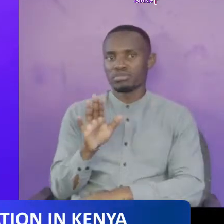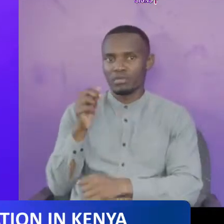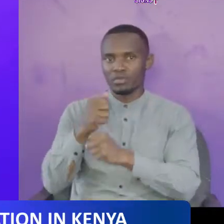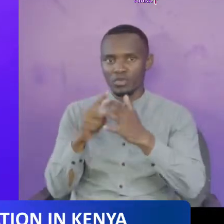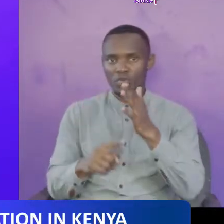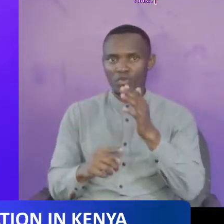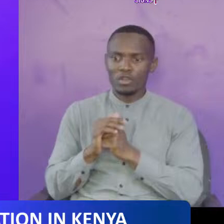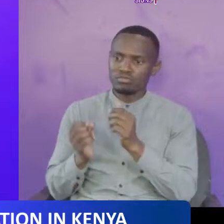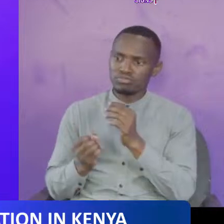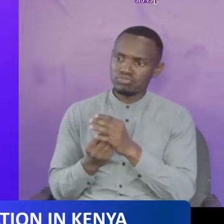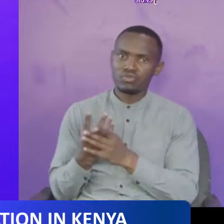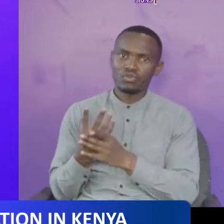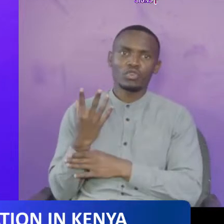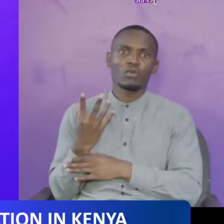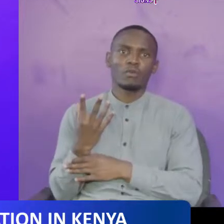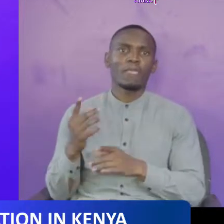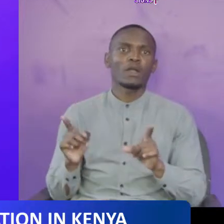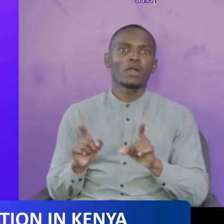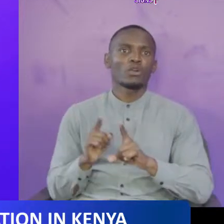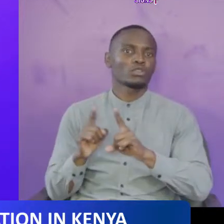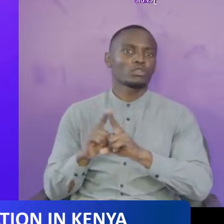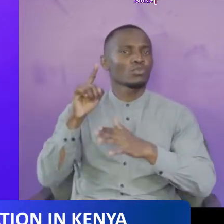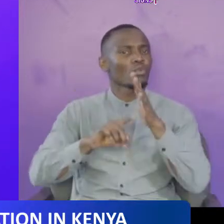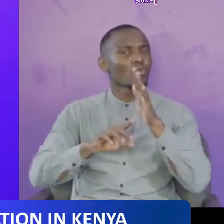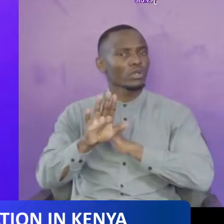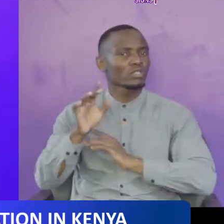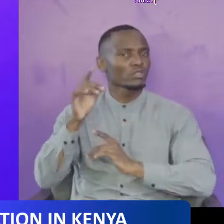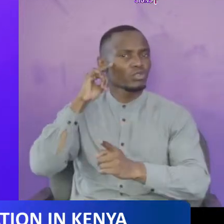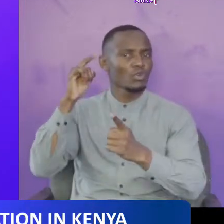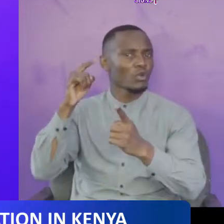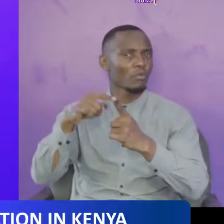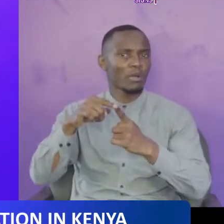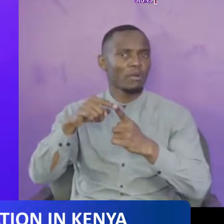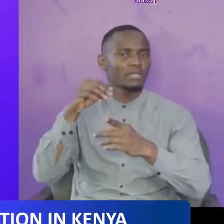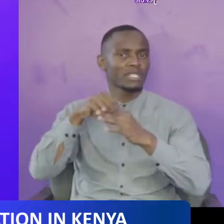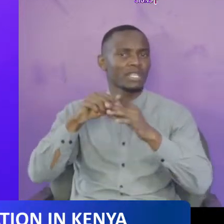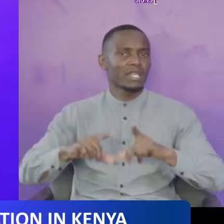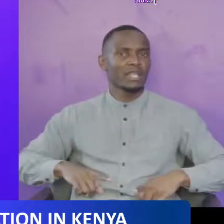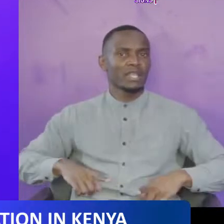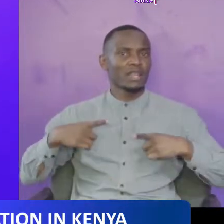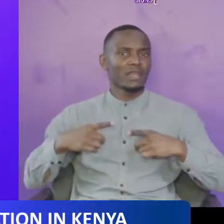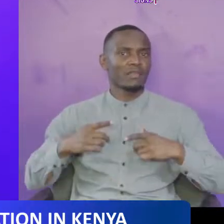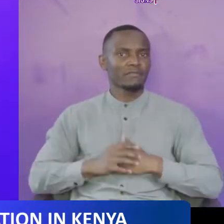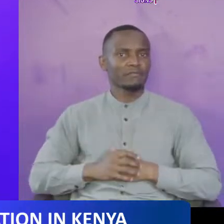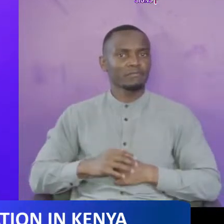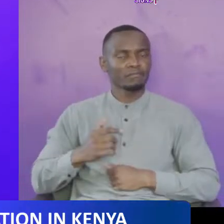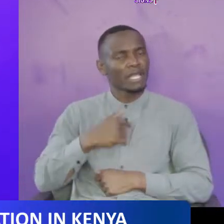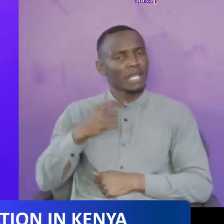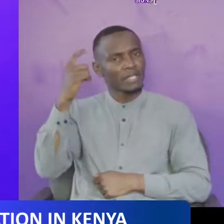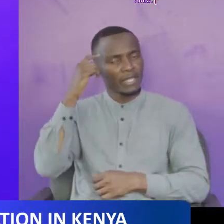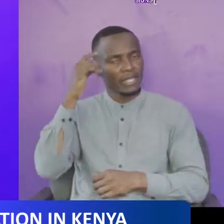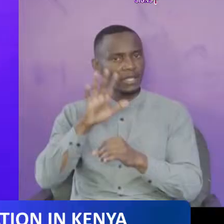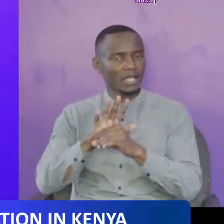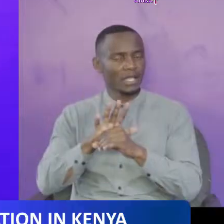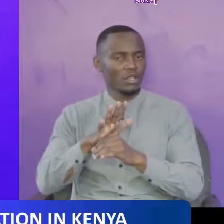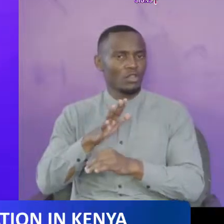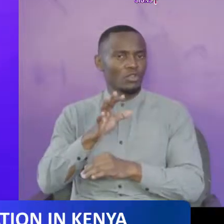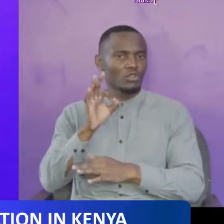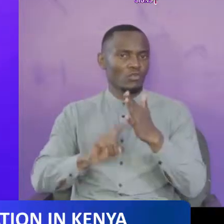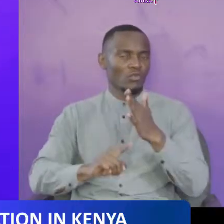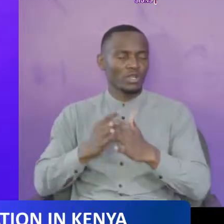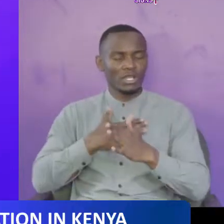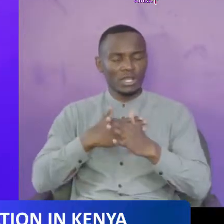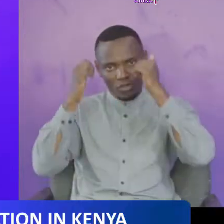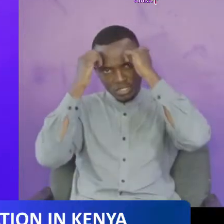And also, it goes down to what is your purpose also in life. I think a lot of our students need to just know that you're